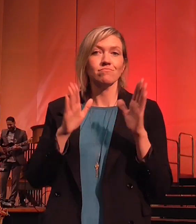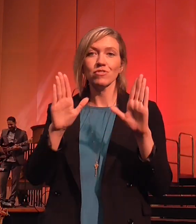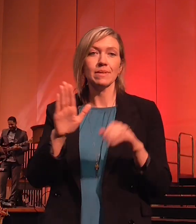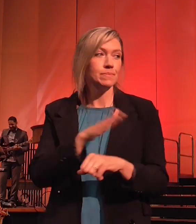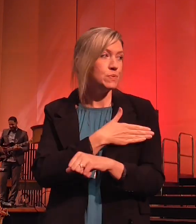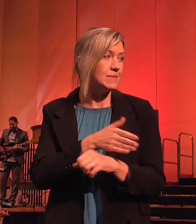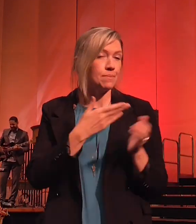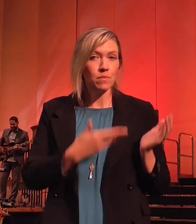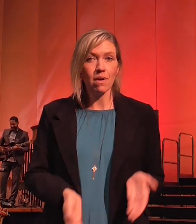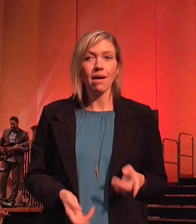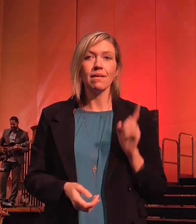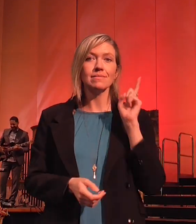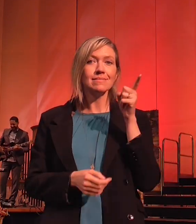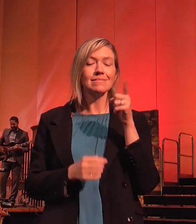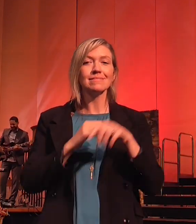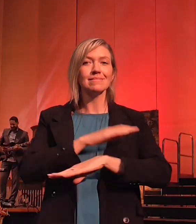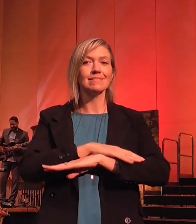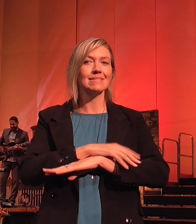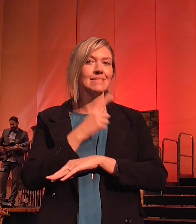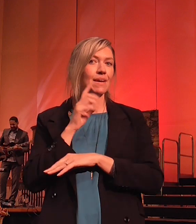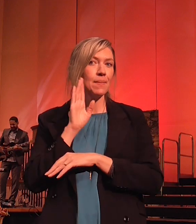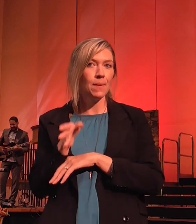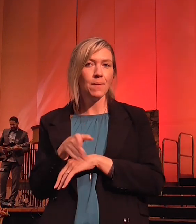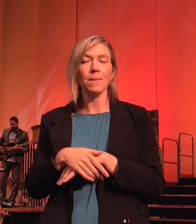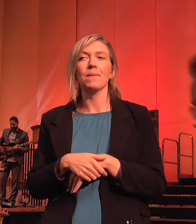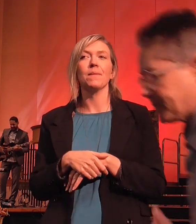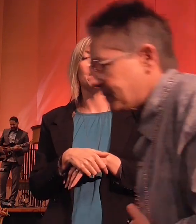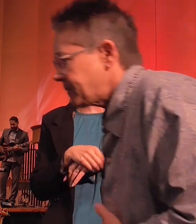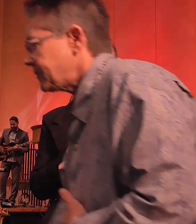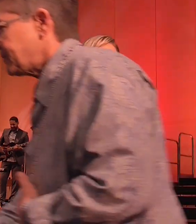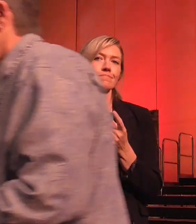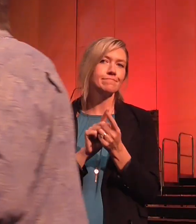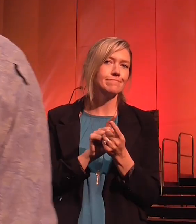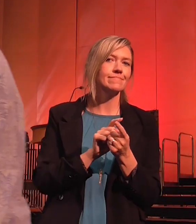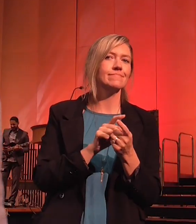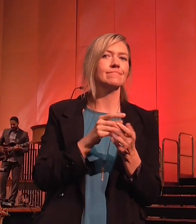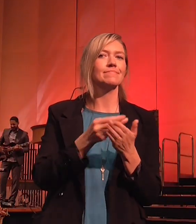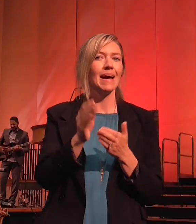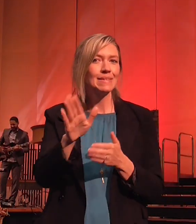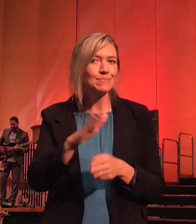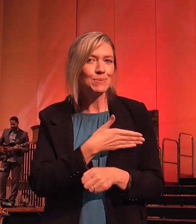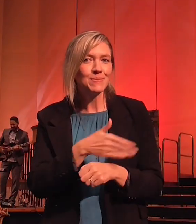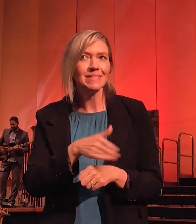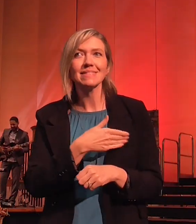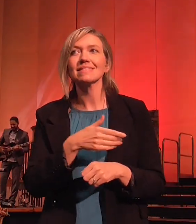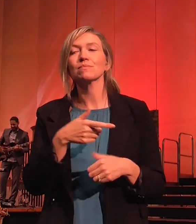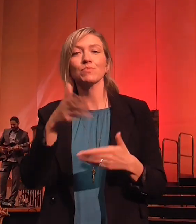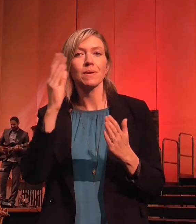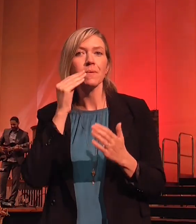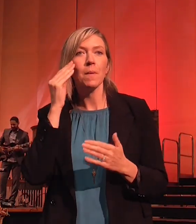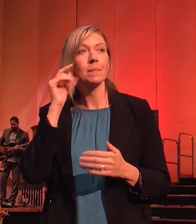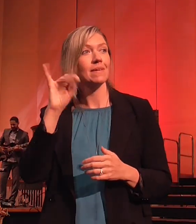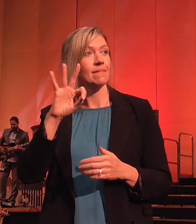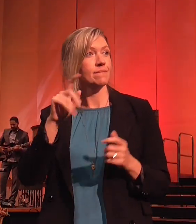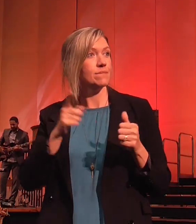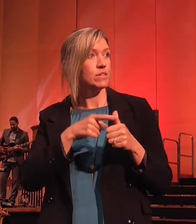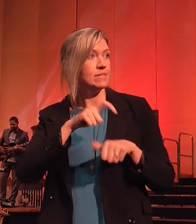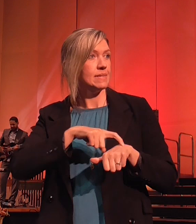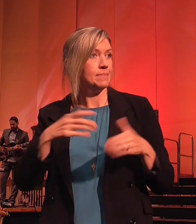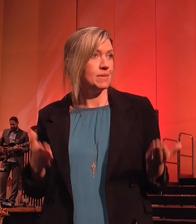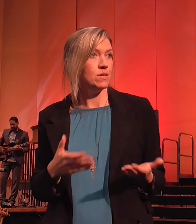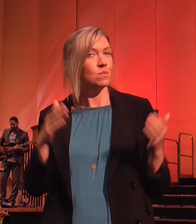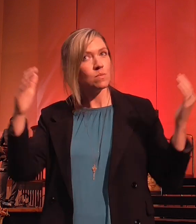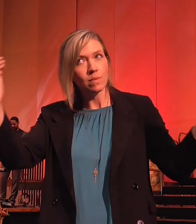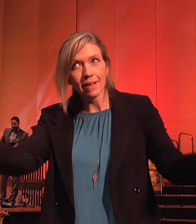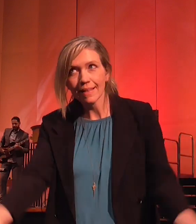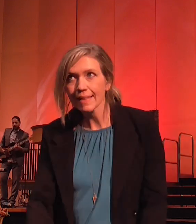with him, so stop out at the table and say hello and take some of his music home. And if you're here for the first time, welcome. We